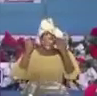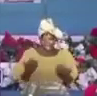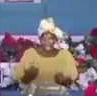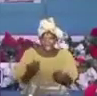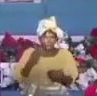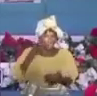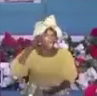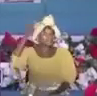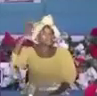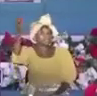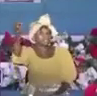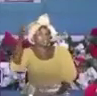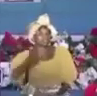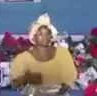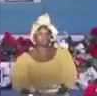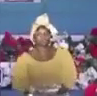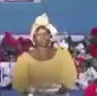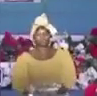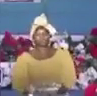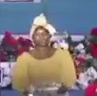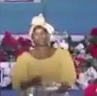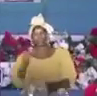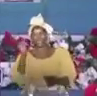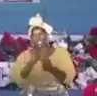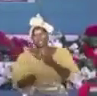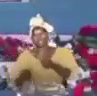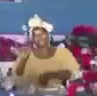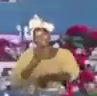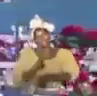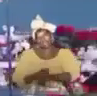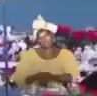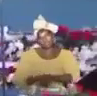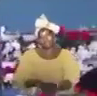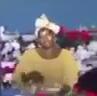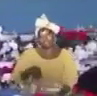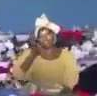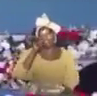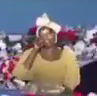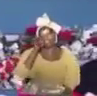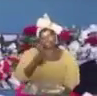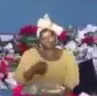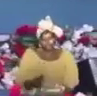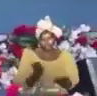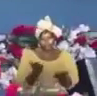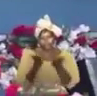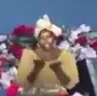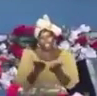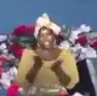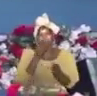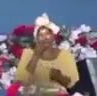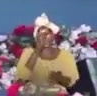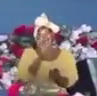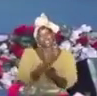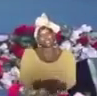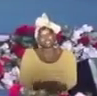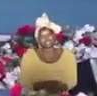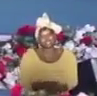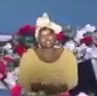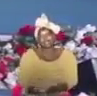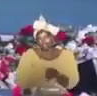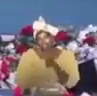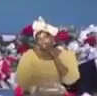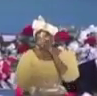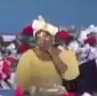yet to happen. So every time you lay hold on God's promises, then